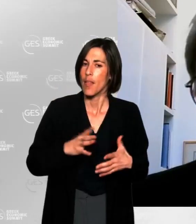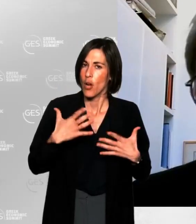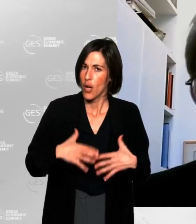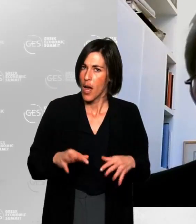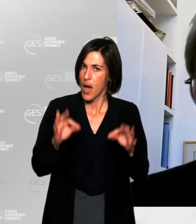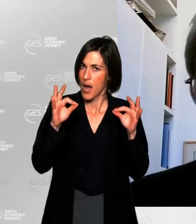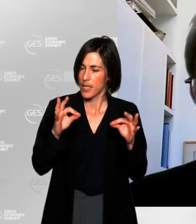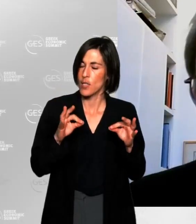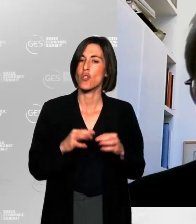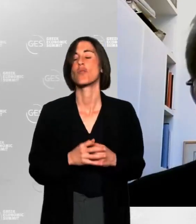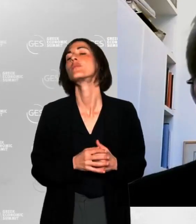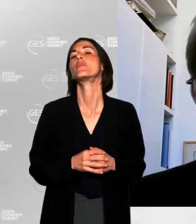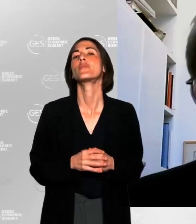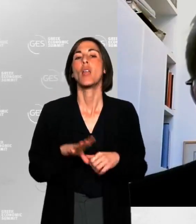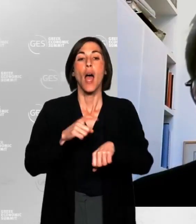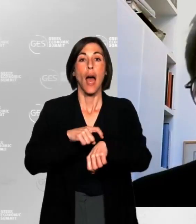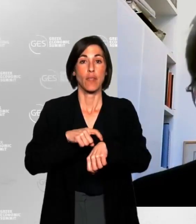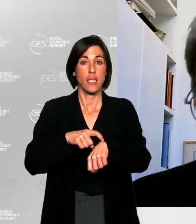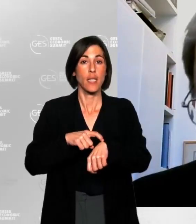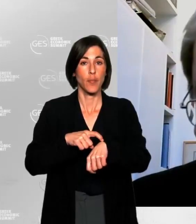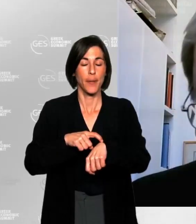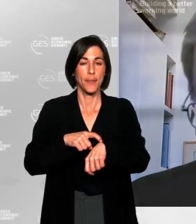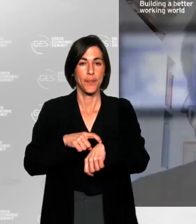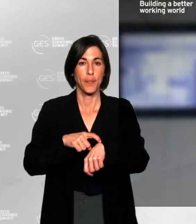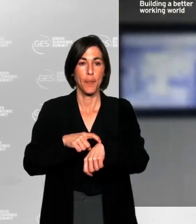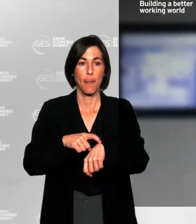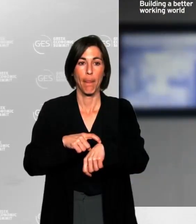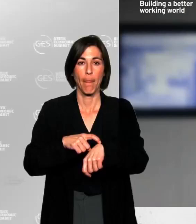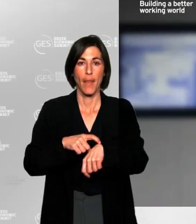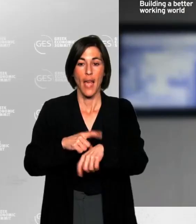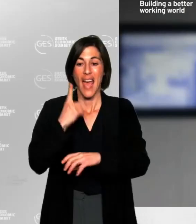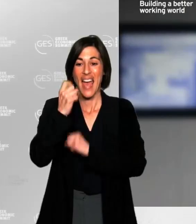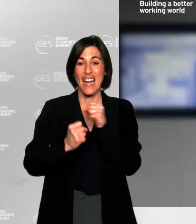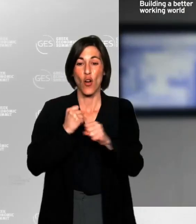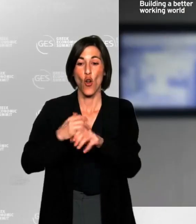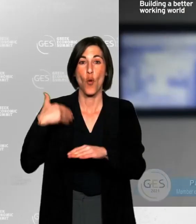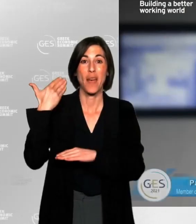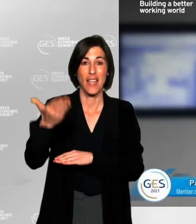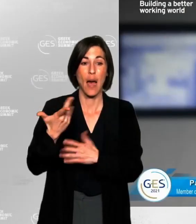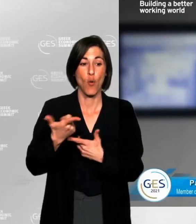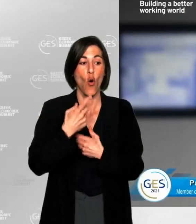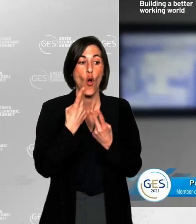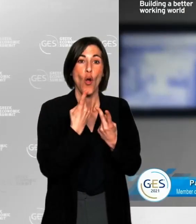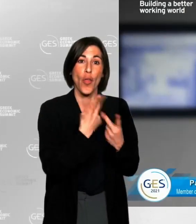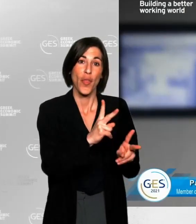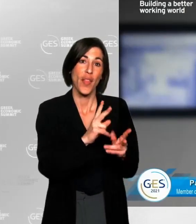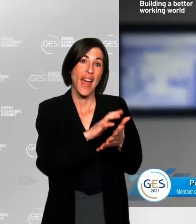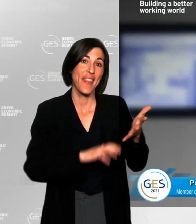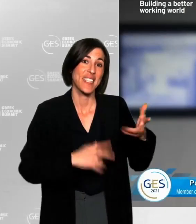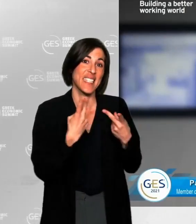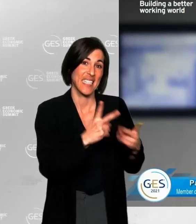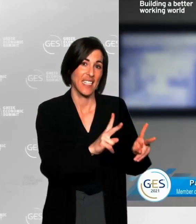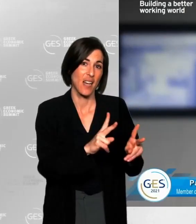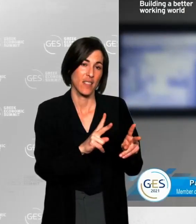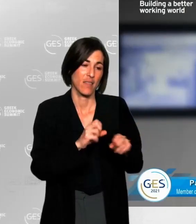your committee's report on the Greek economy and its way forward. And a lot has